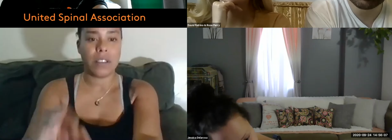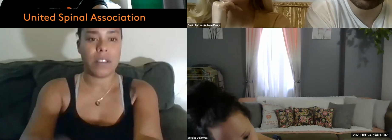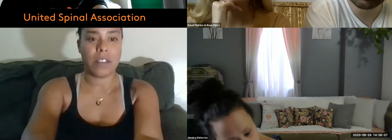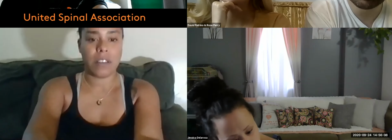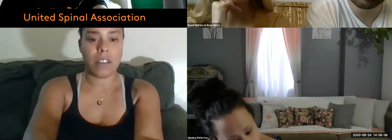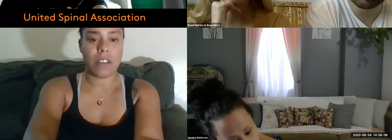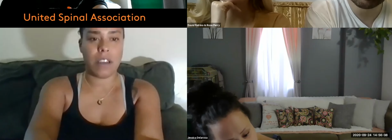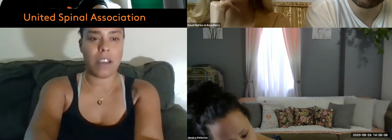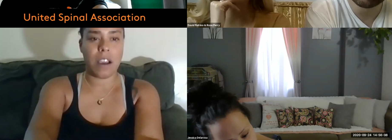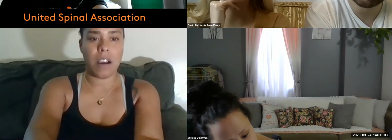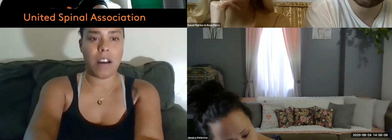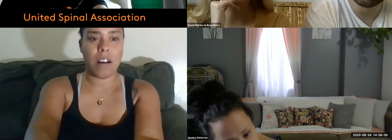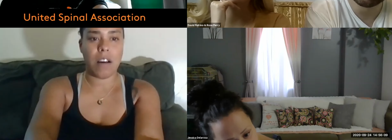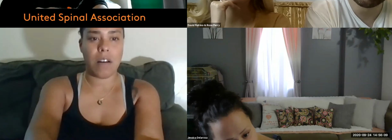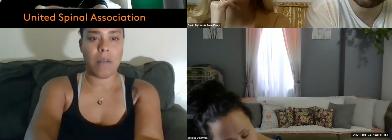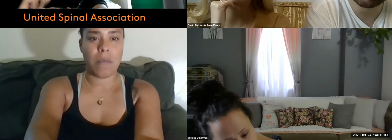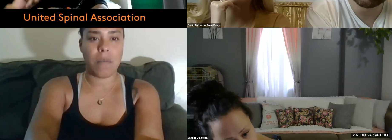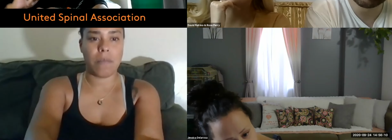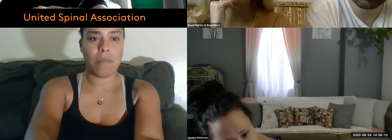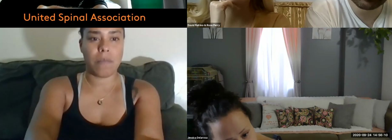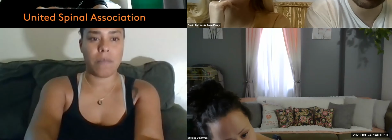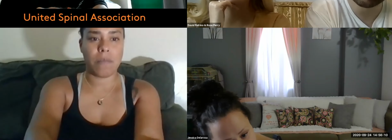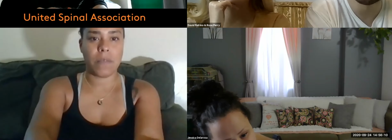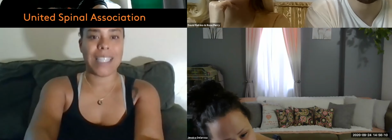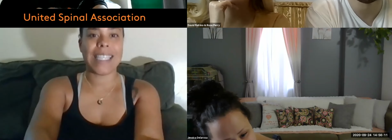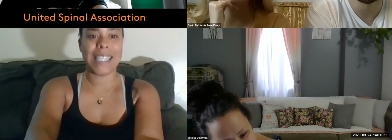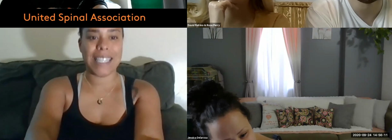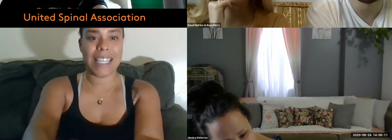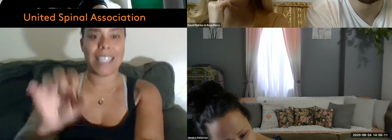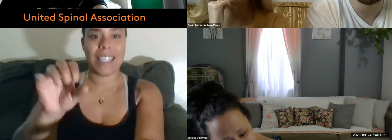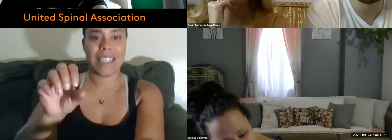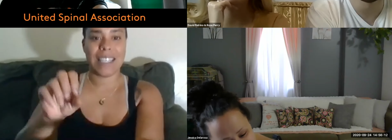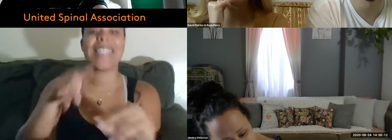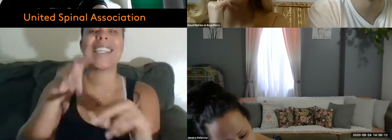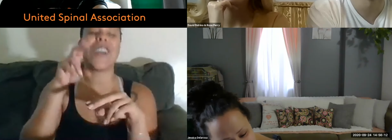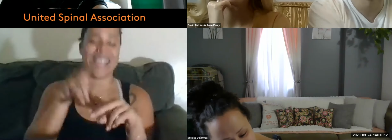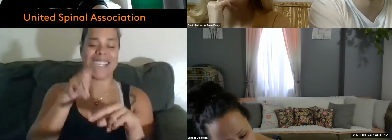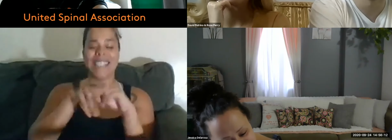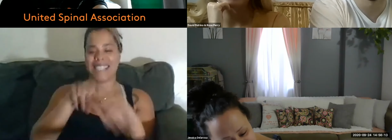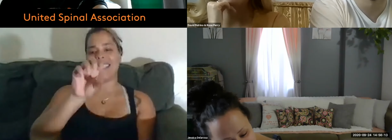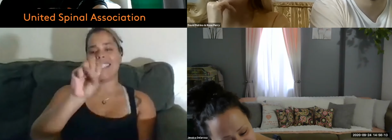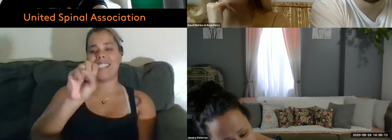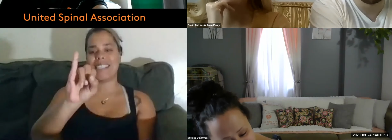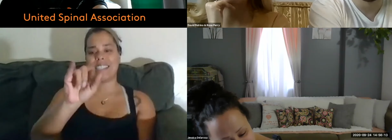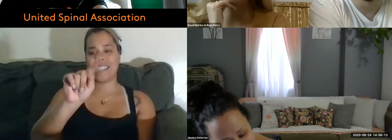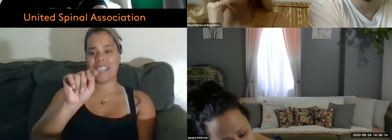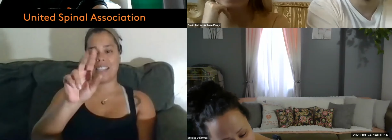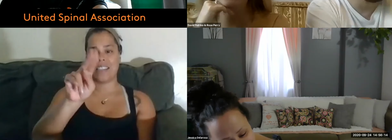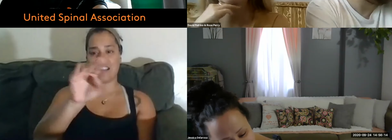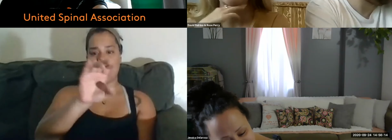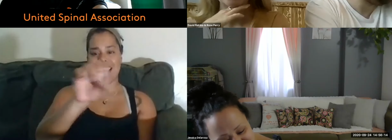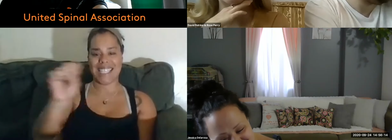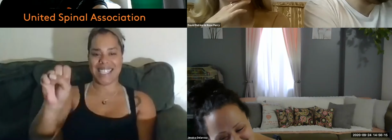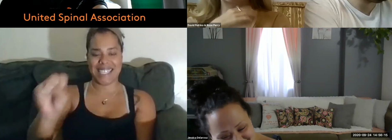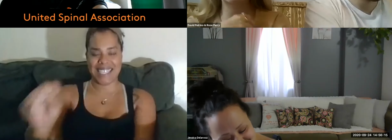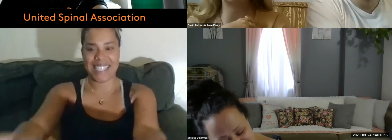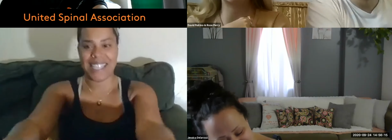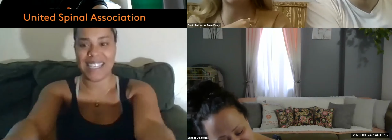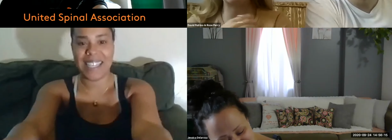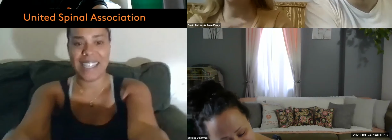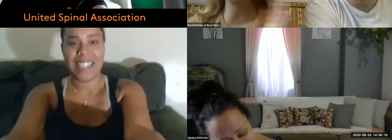And yeah, Program so is called Fitness. fitness, as in seated fitness. Yeah, it's a little pun.